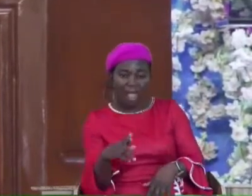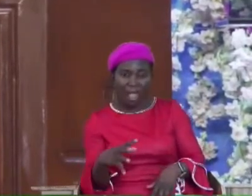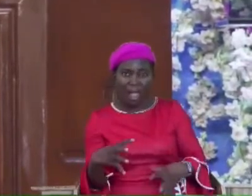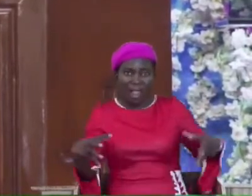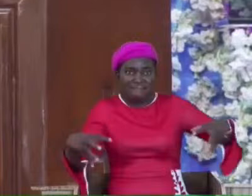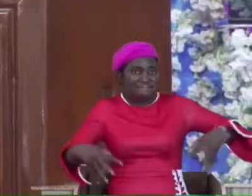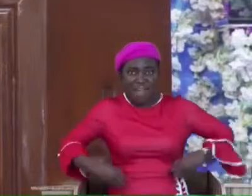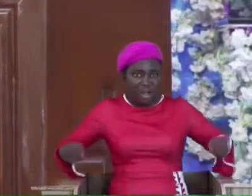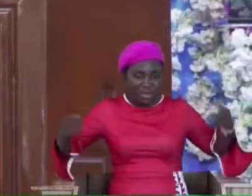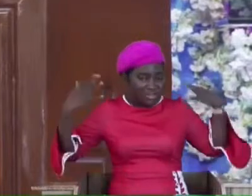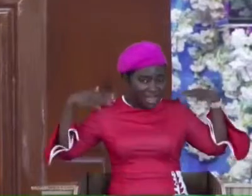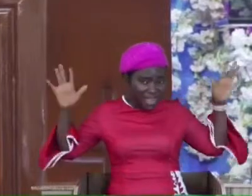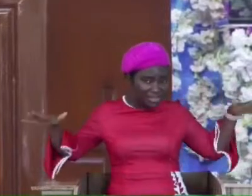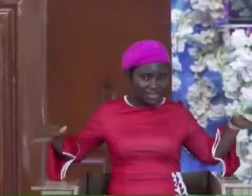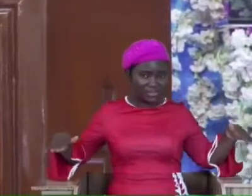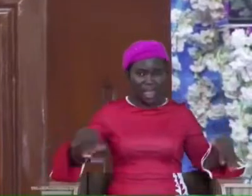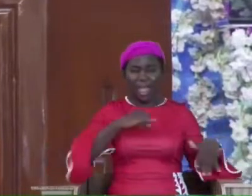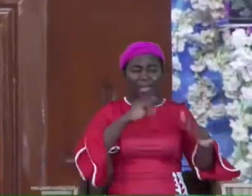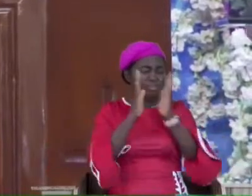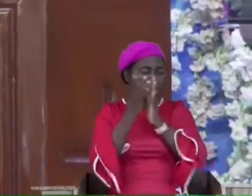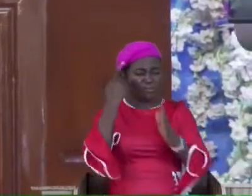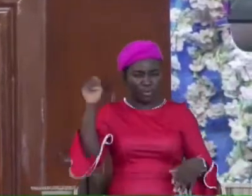I'm praying for somebody here tonight